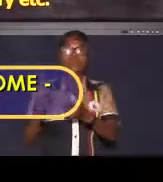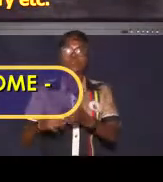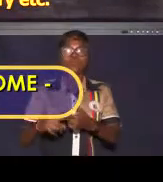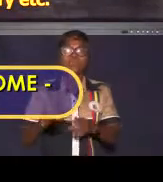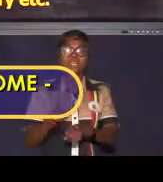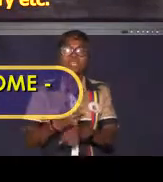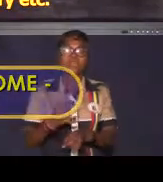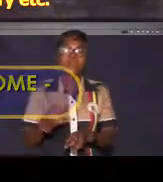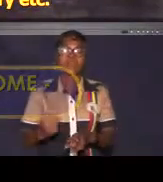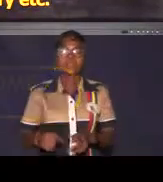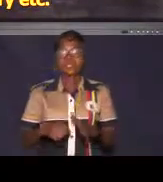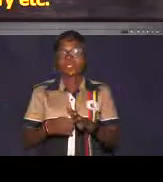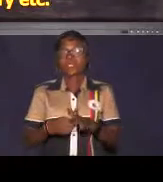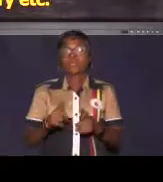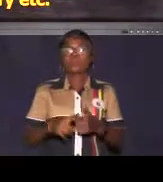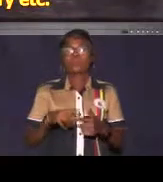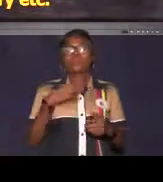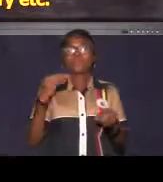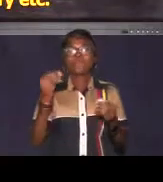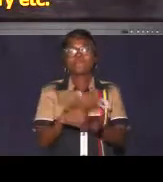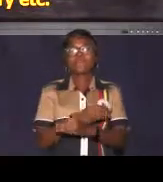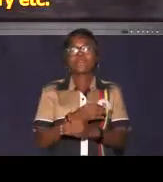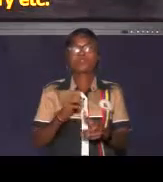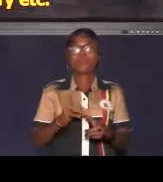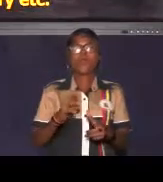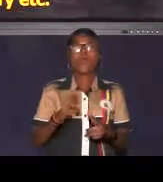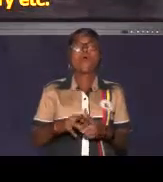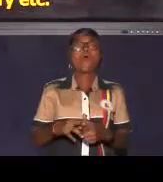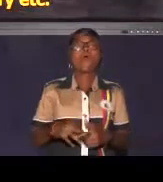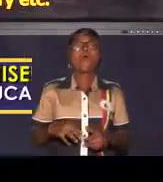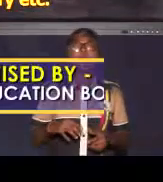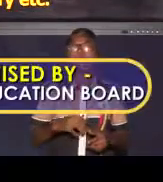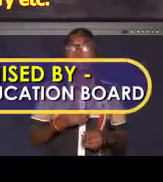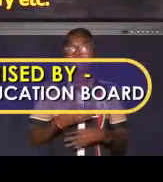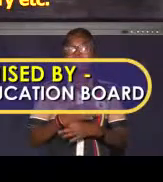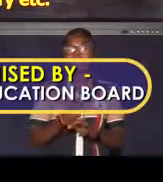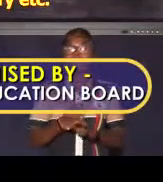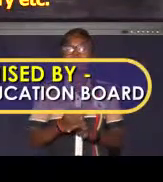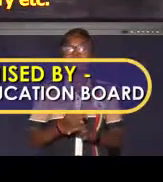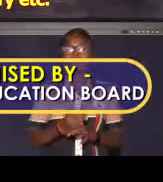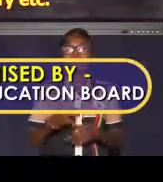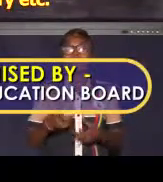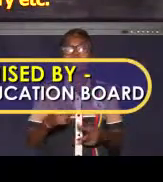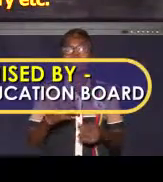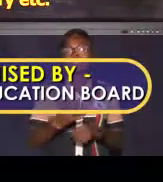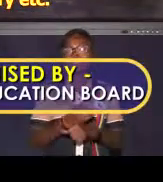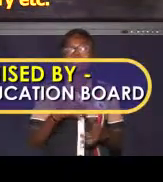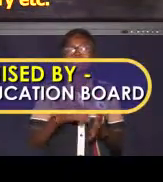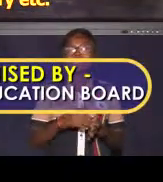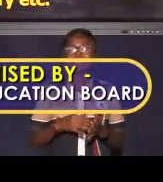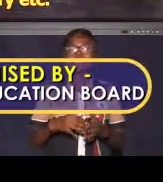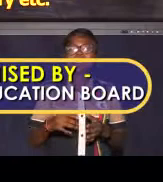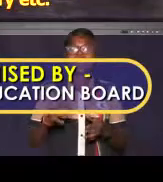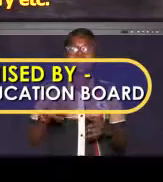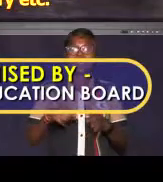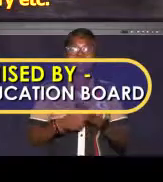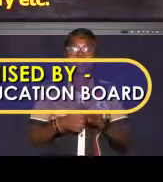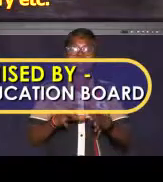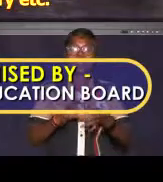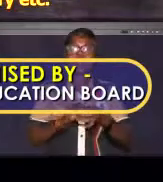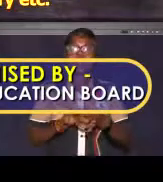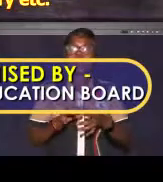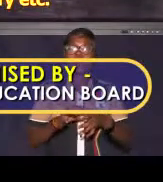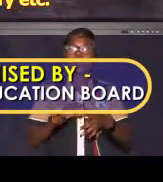for keeping the key to an office building, to a factory, and so on. Let me take that again.